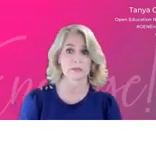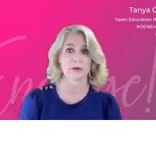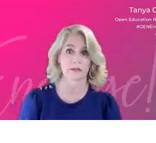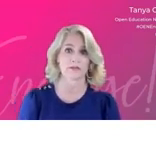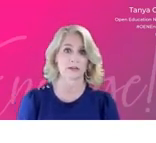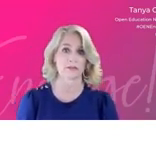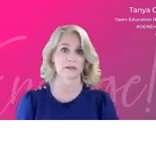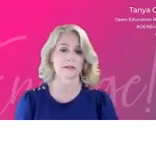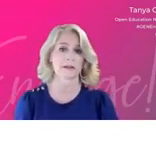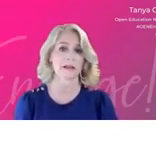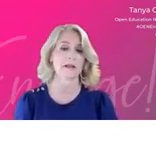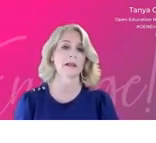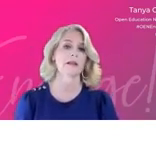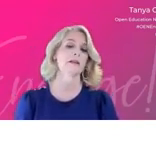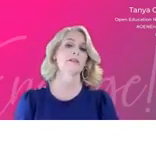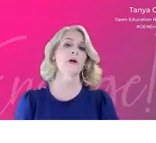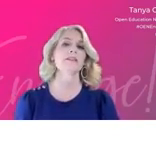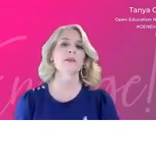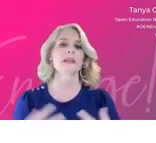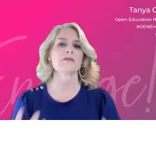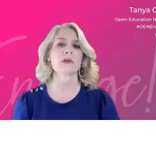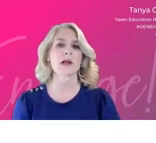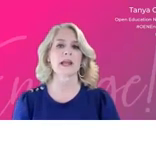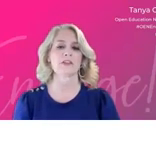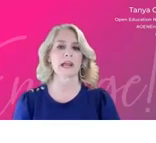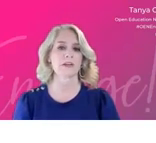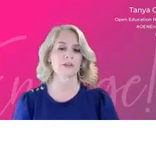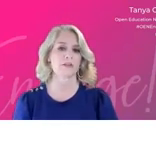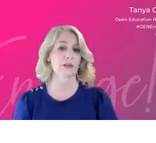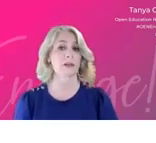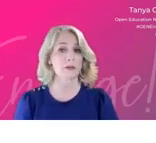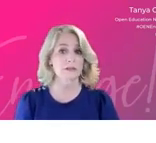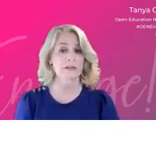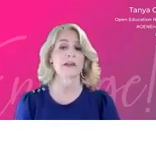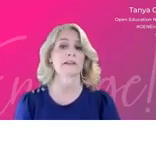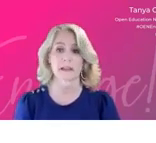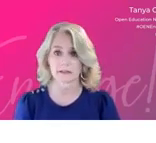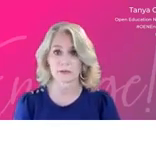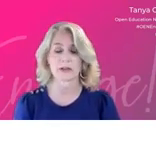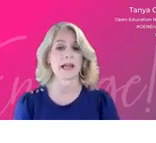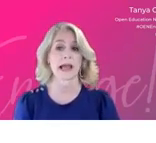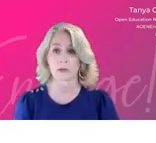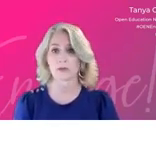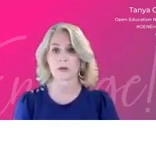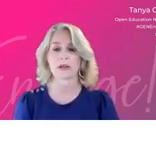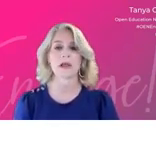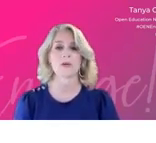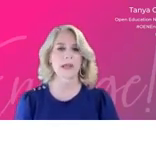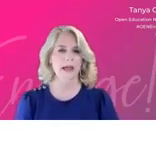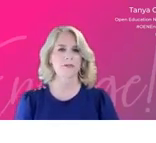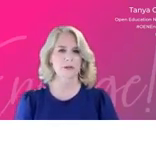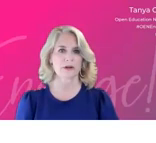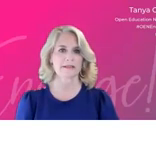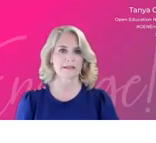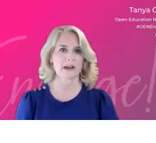to 11% of all students. So ultimately, if we want education to be inclusive, accessible, equitable,